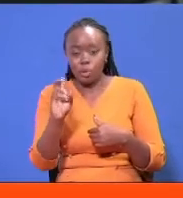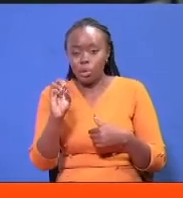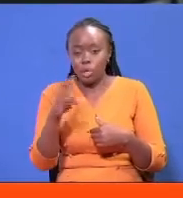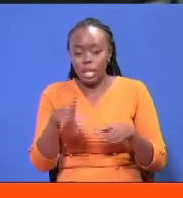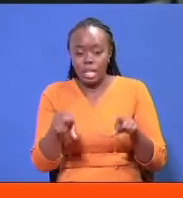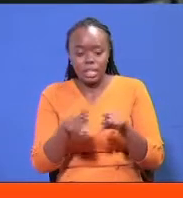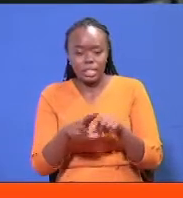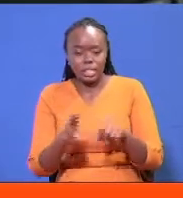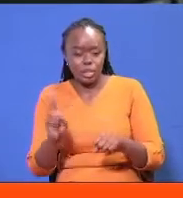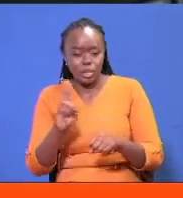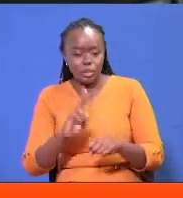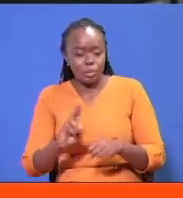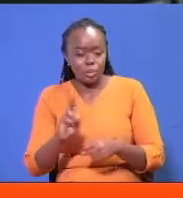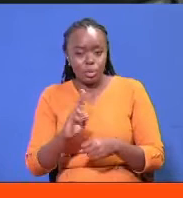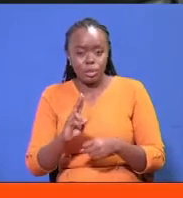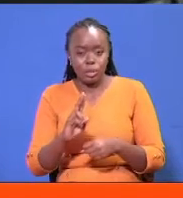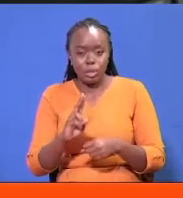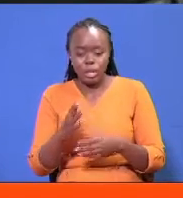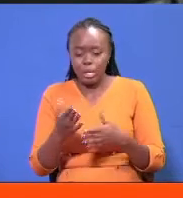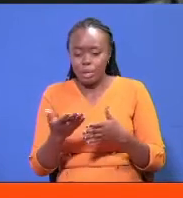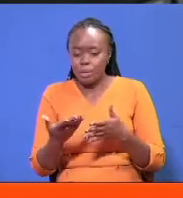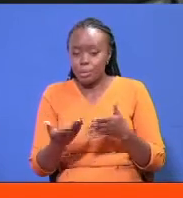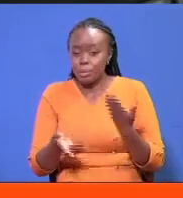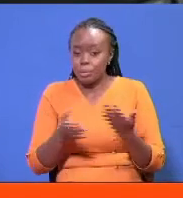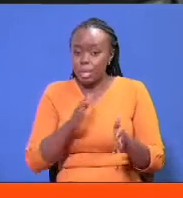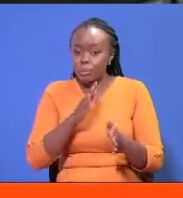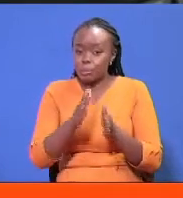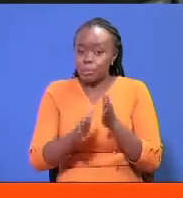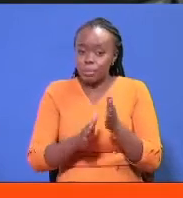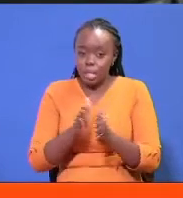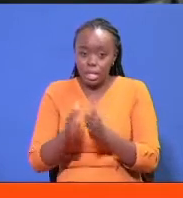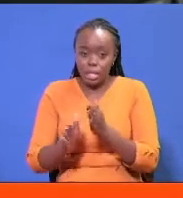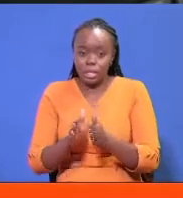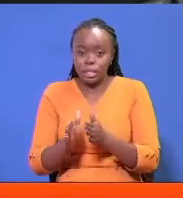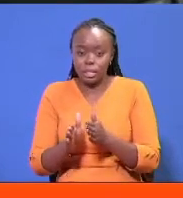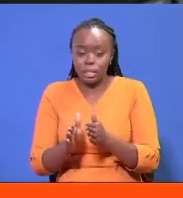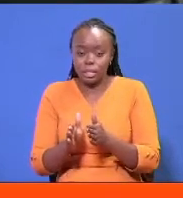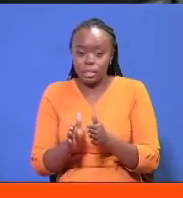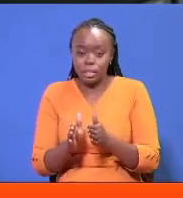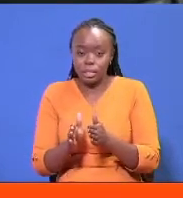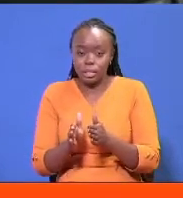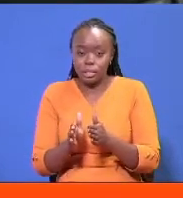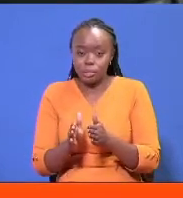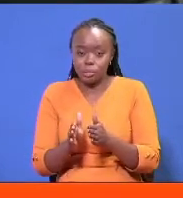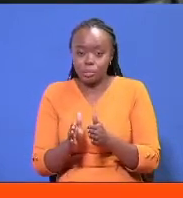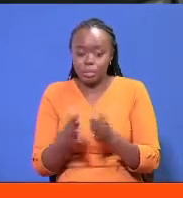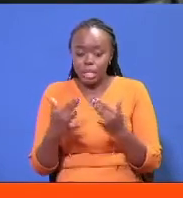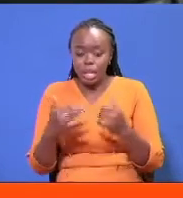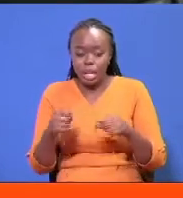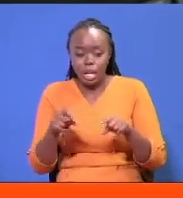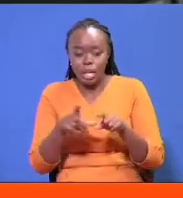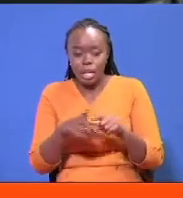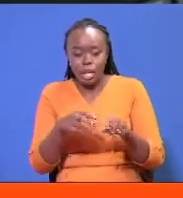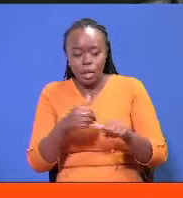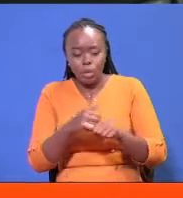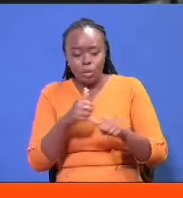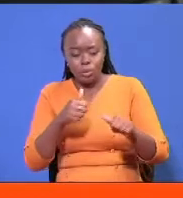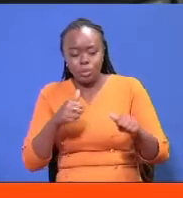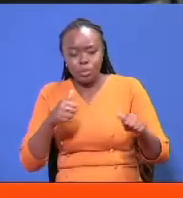do our planning, and to adjust our flight